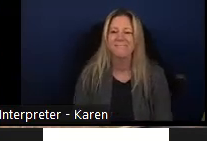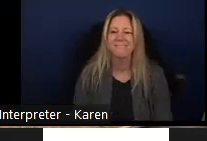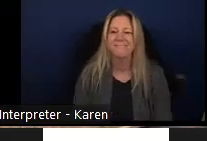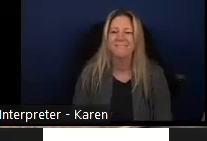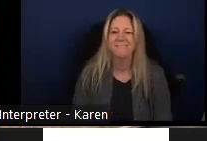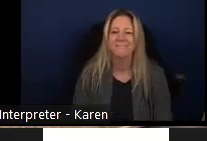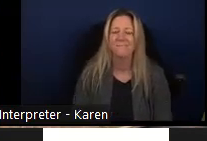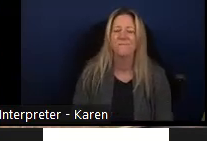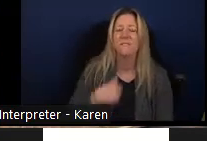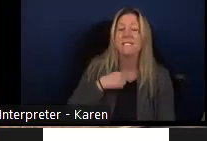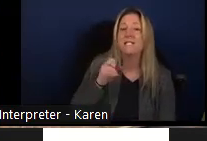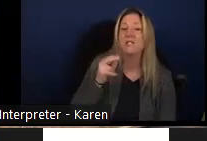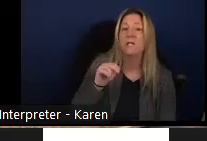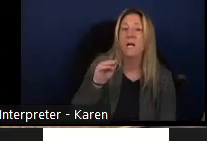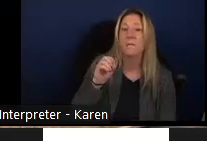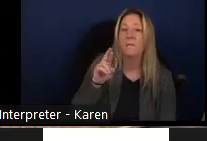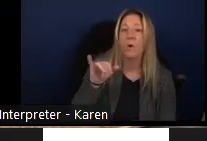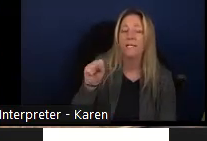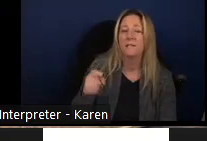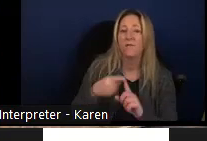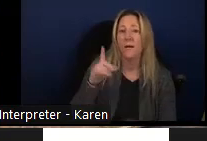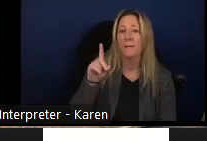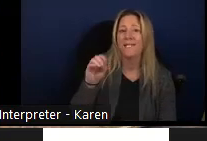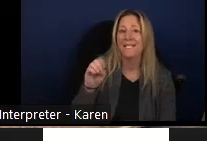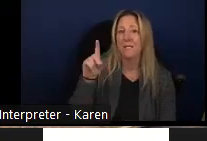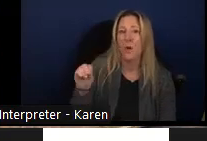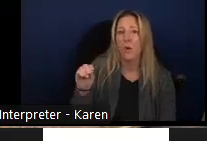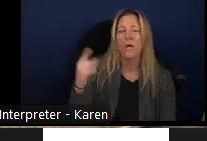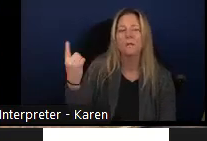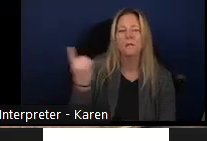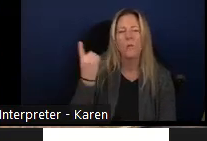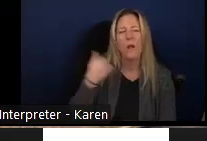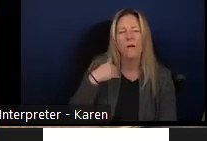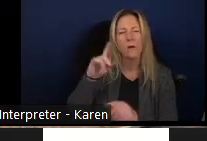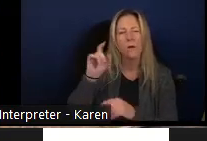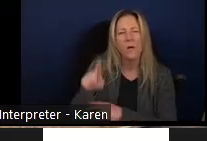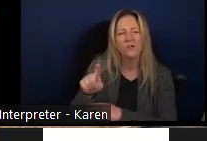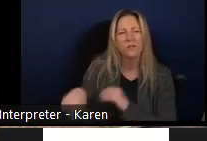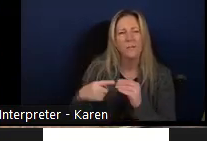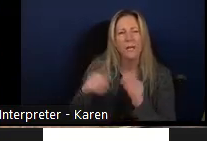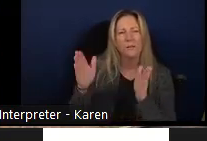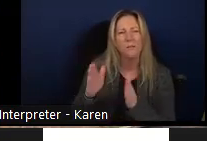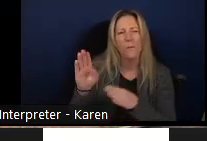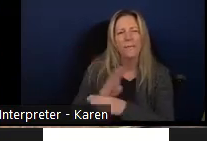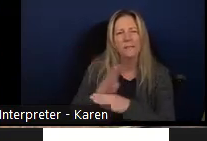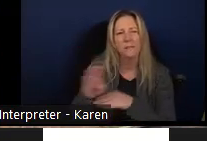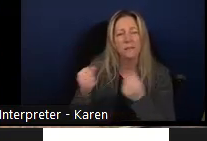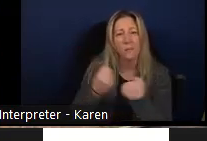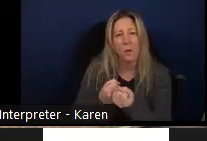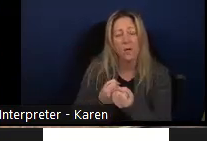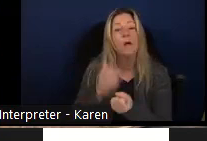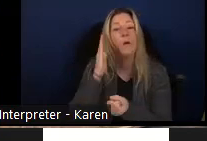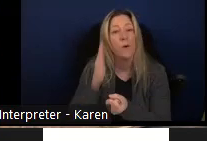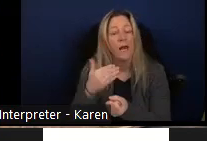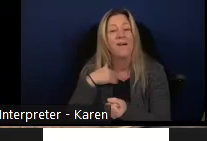Hey, it's Jen Morris from Dido. I just wanted to point out, so there was a question about small business support coming down the pipe. And we have $5 million from the